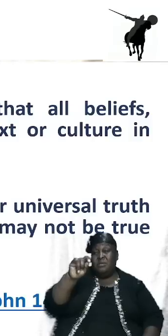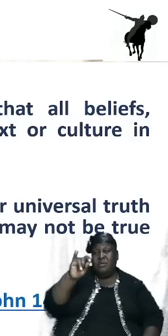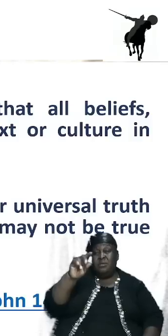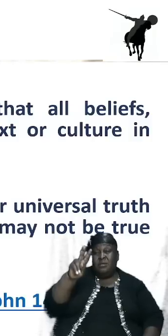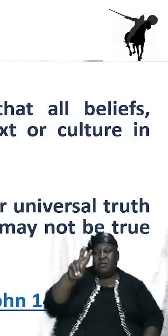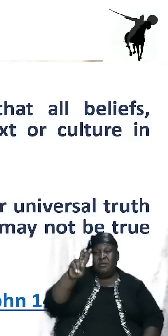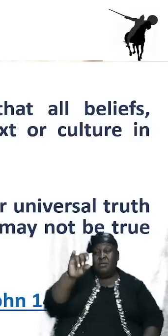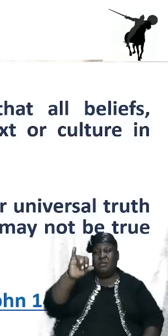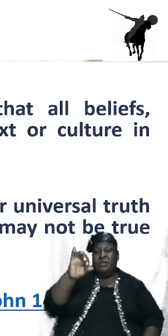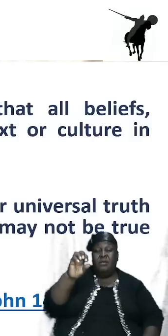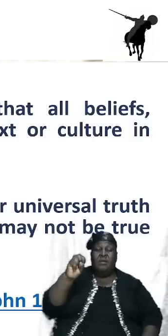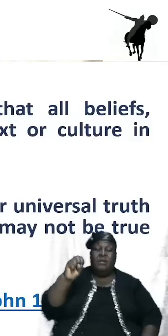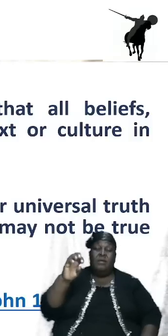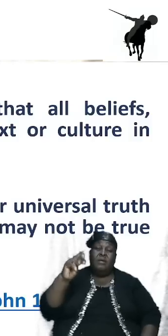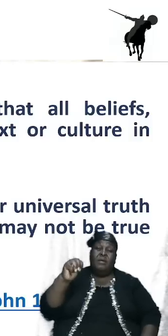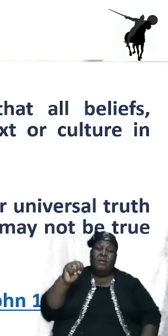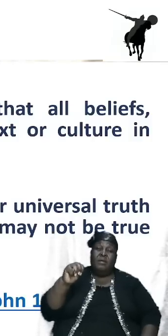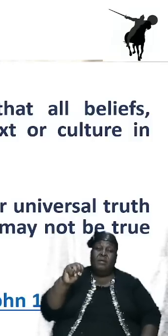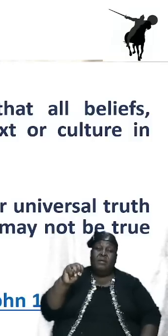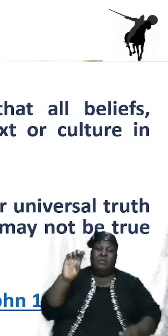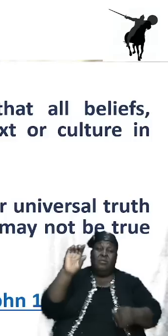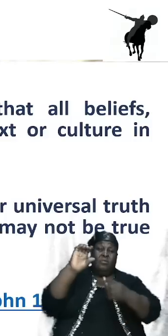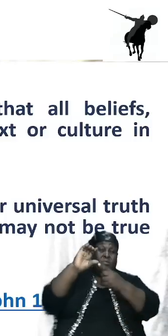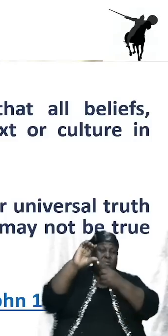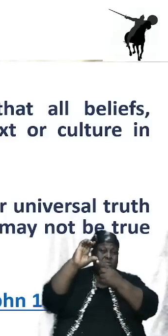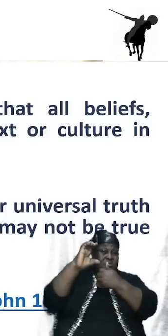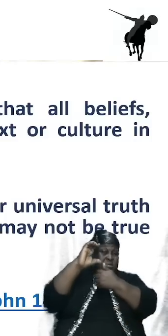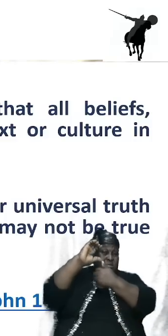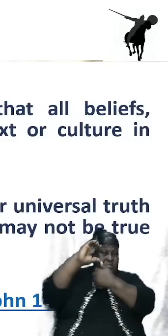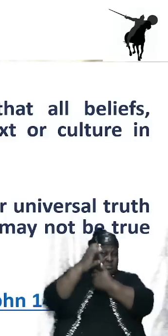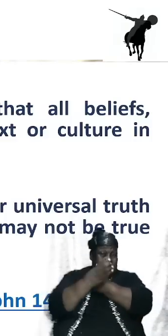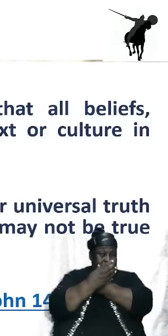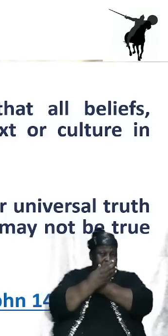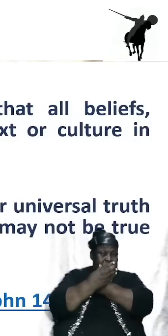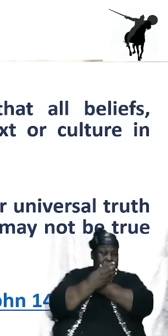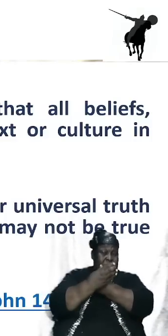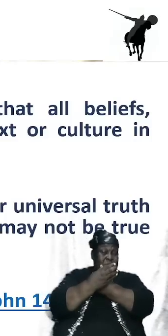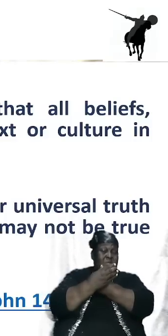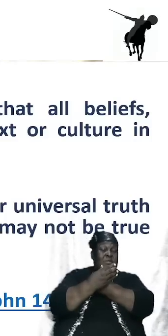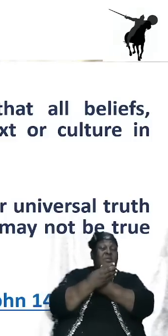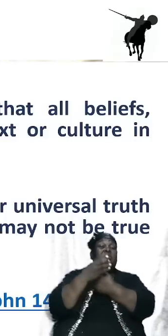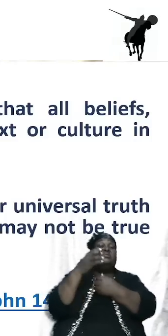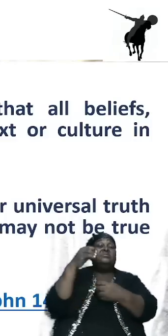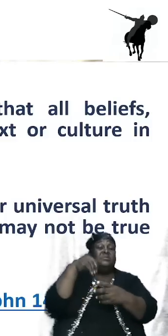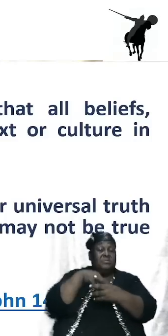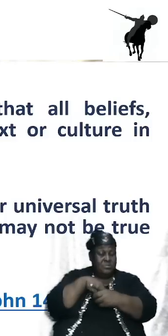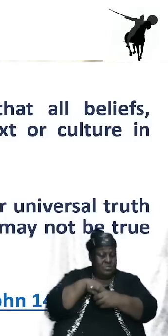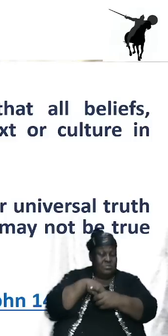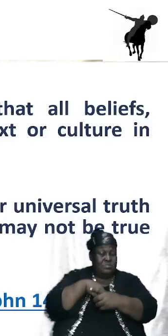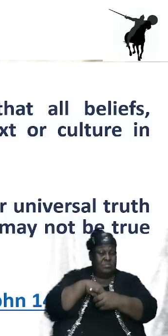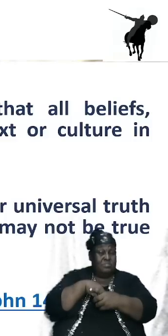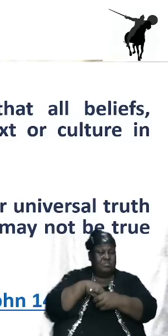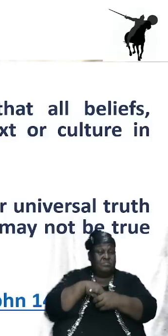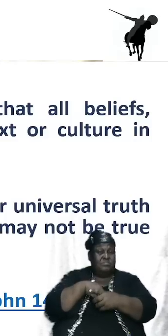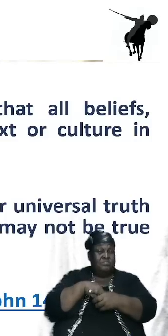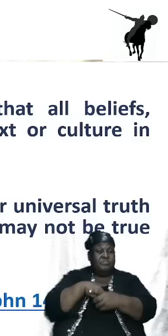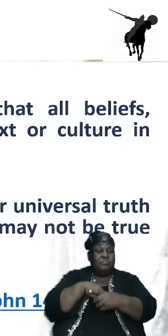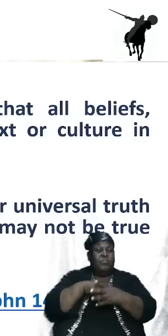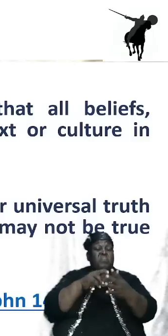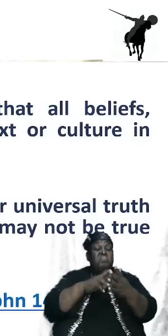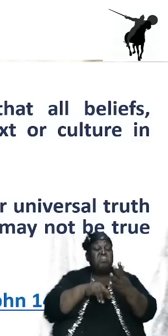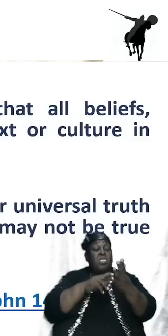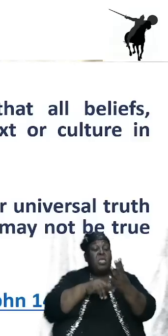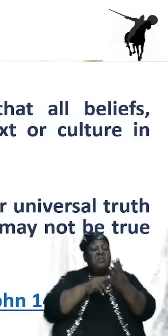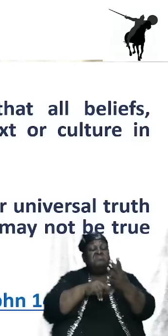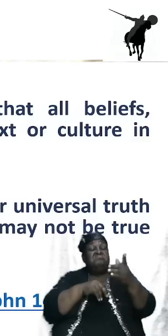relative to the context or the culture in which they exist. So in other words, I remember reading something the other day